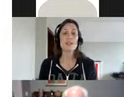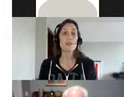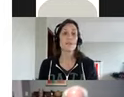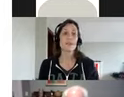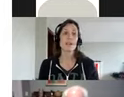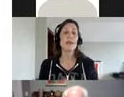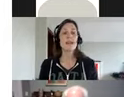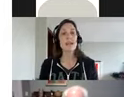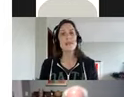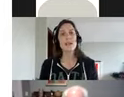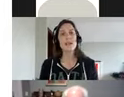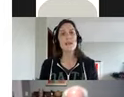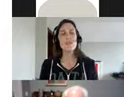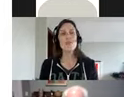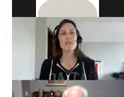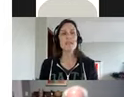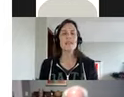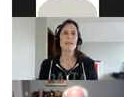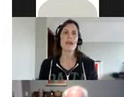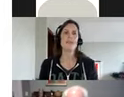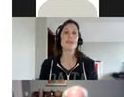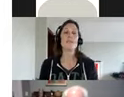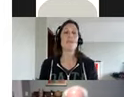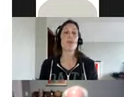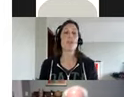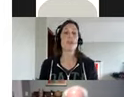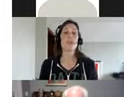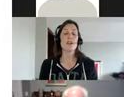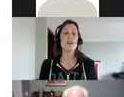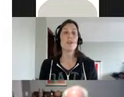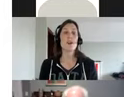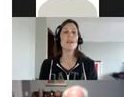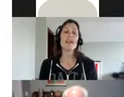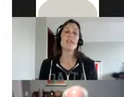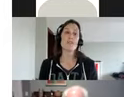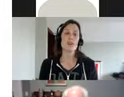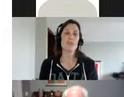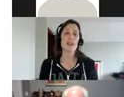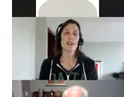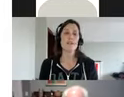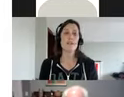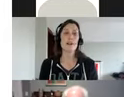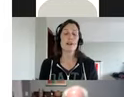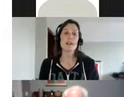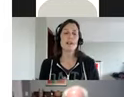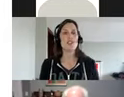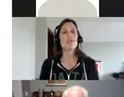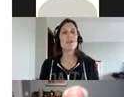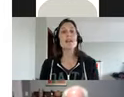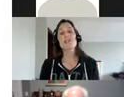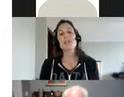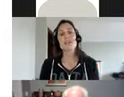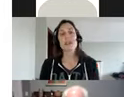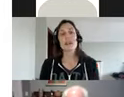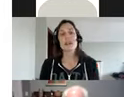that's intuitive to them? Can they really see the pattern that's important here? Or are they going to have to work pretty hard for it? Because you're